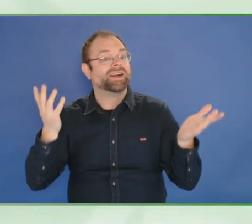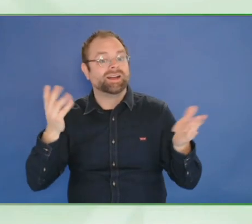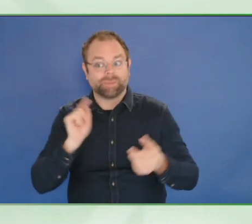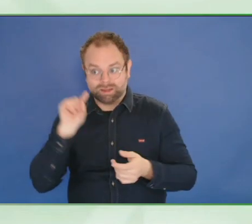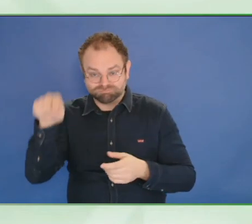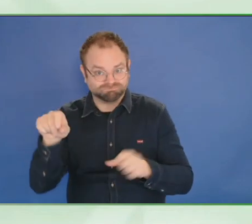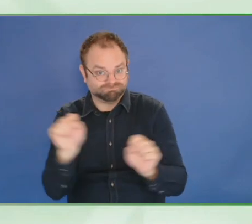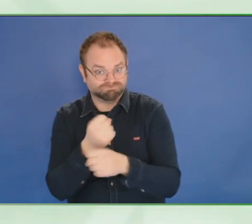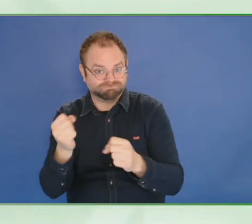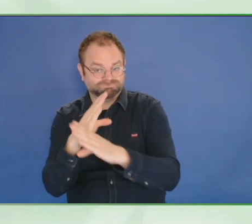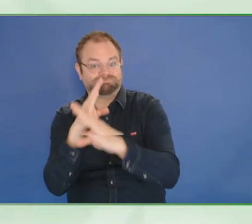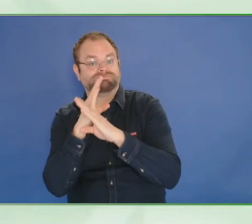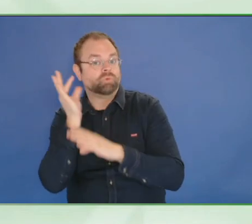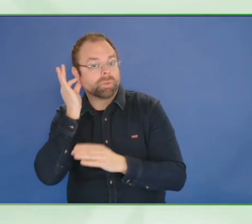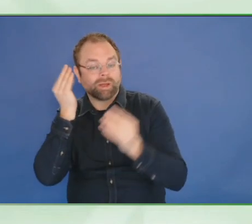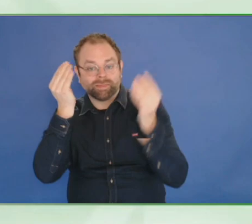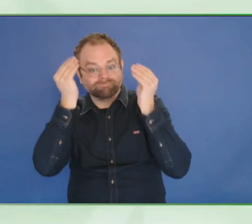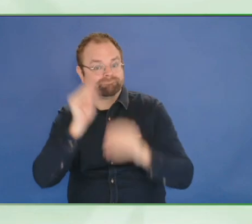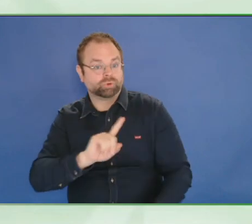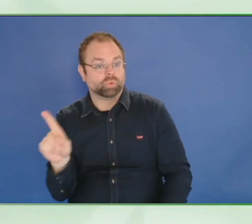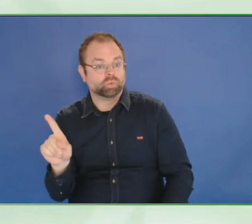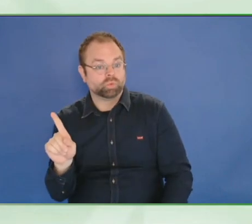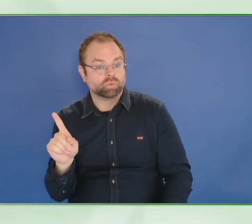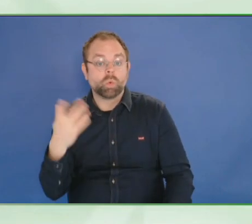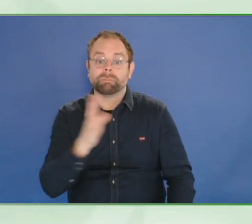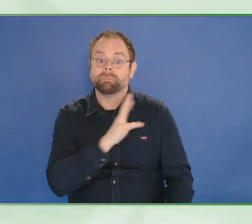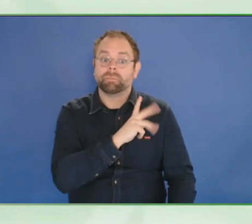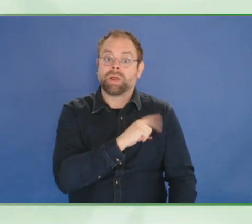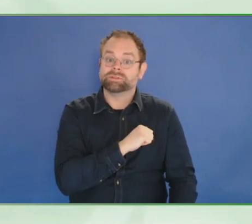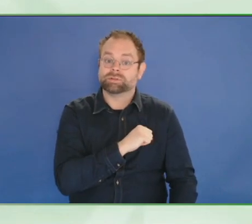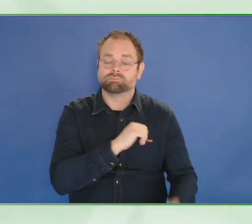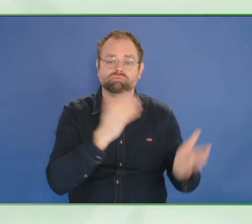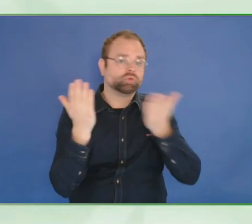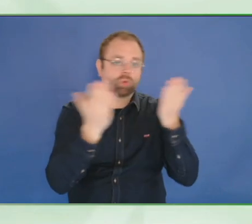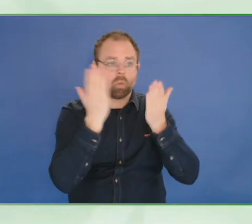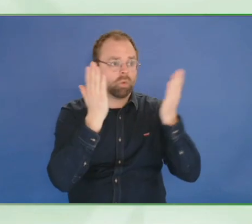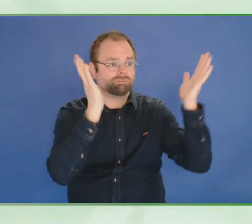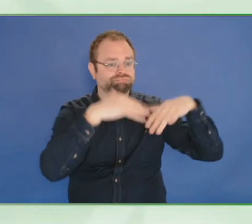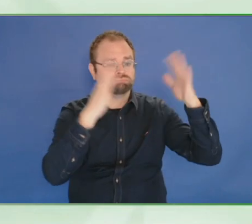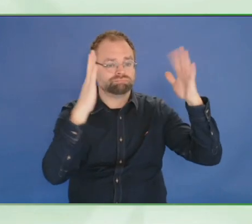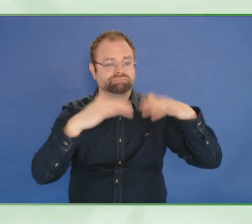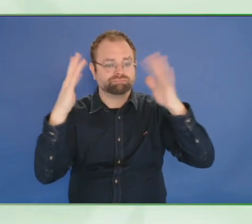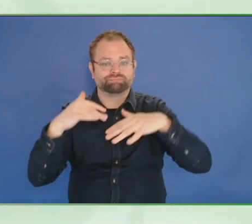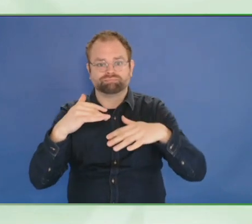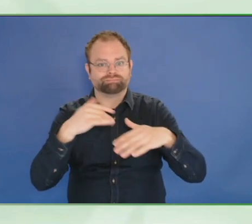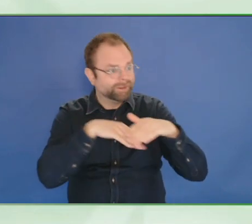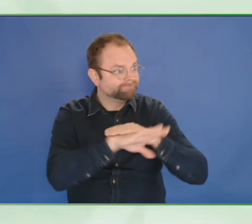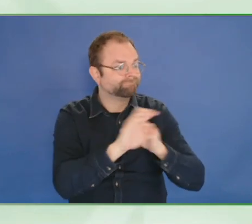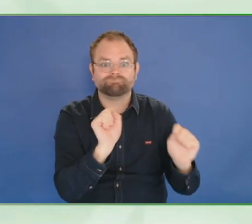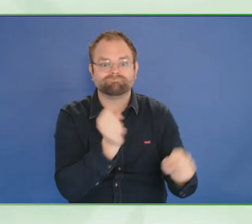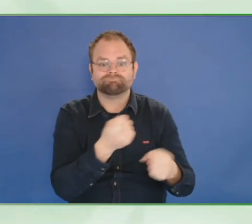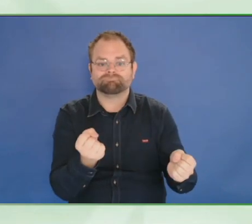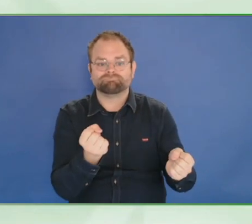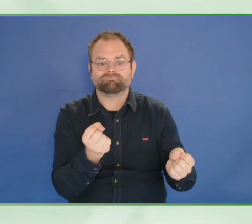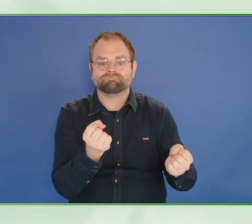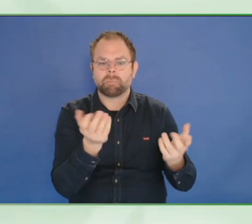develop a full online platform for education of all years for children. I was wondering how